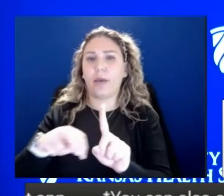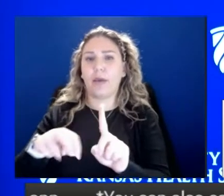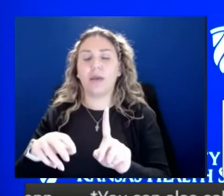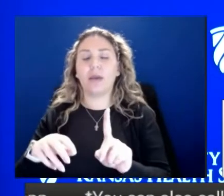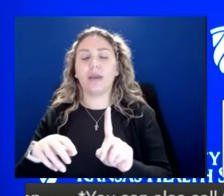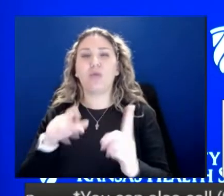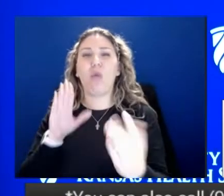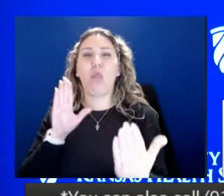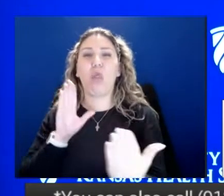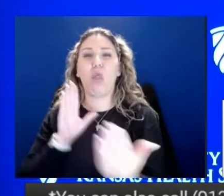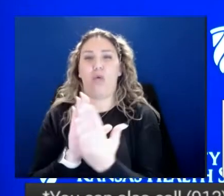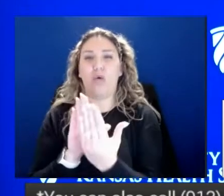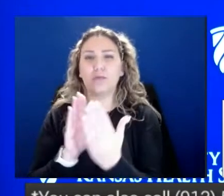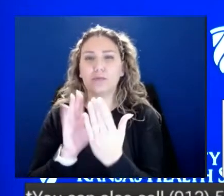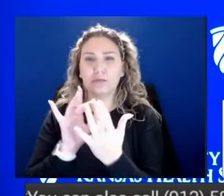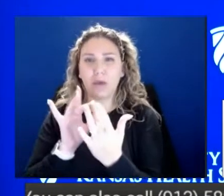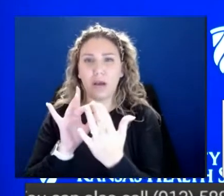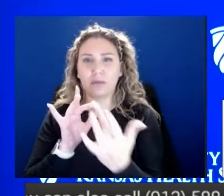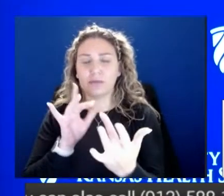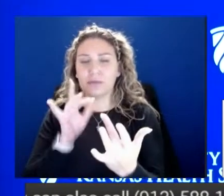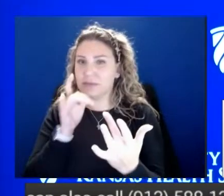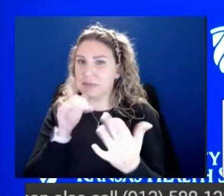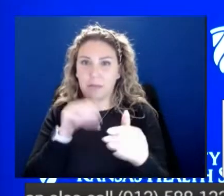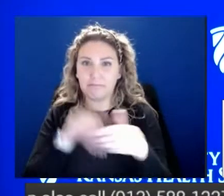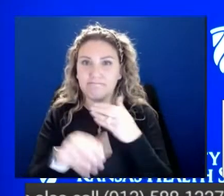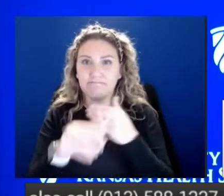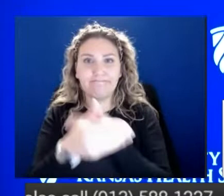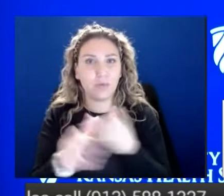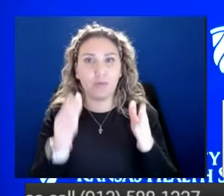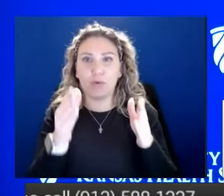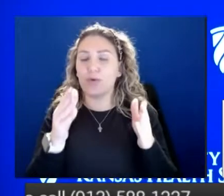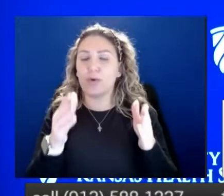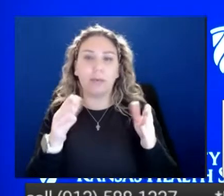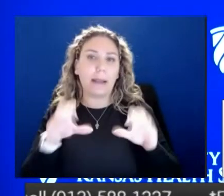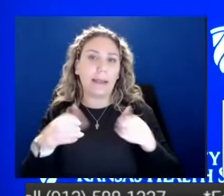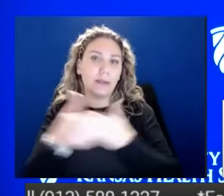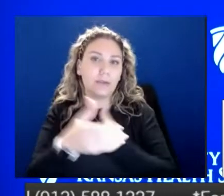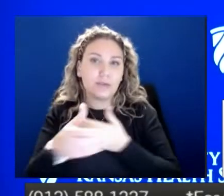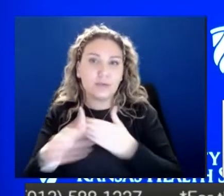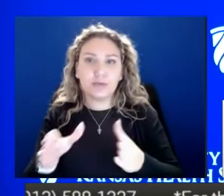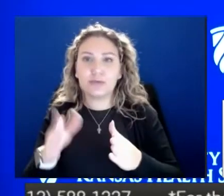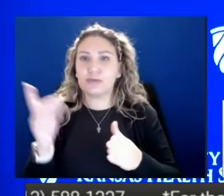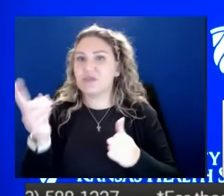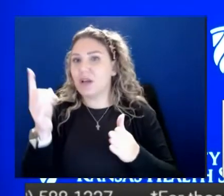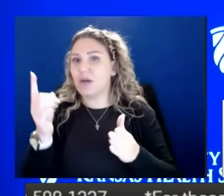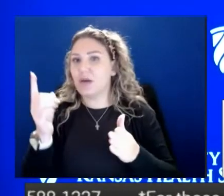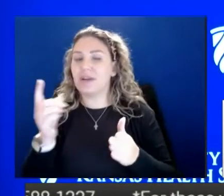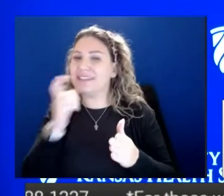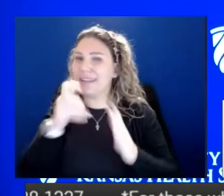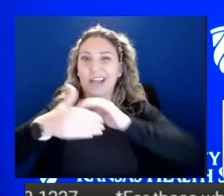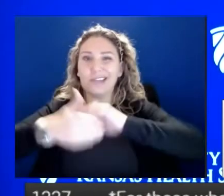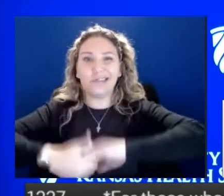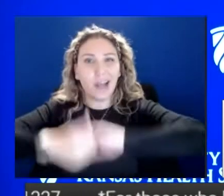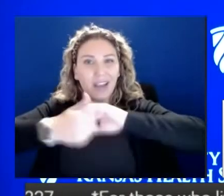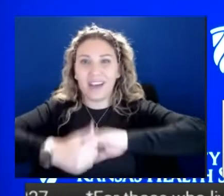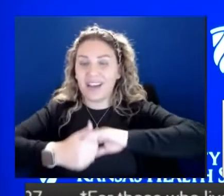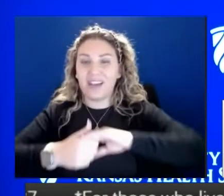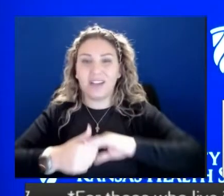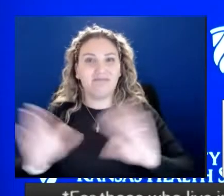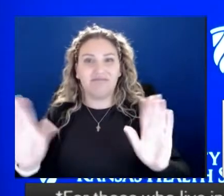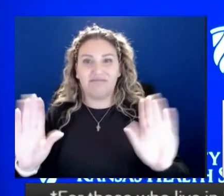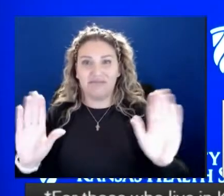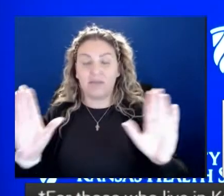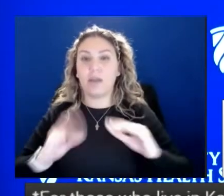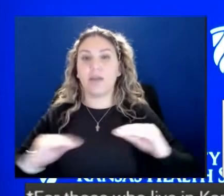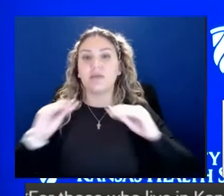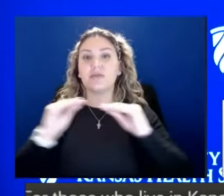going into a room, a classroom with somebody. It is not shaking hands with somebody. It is that more close